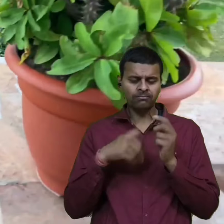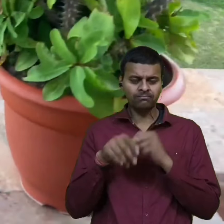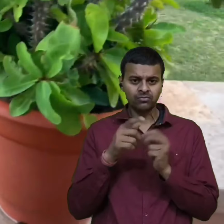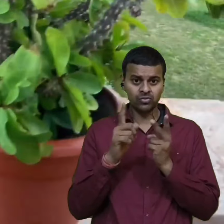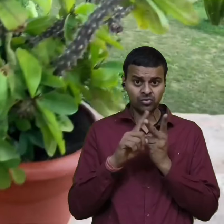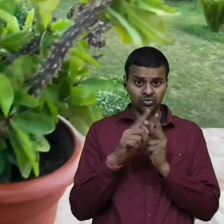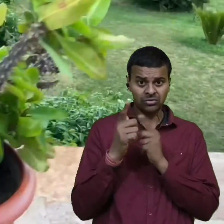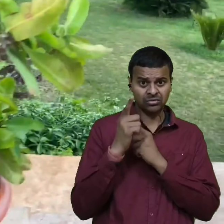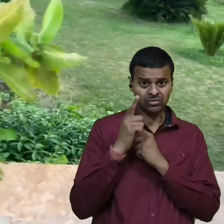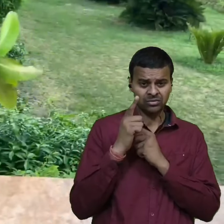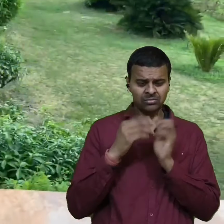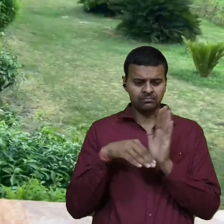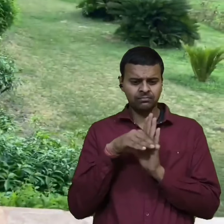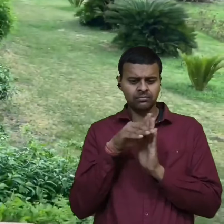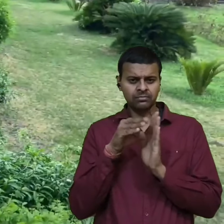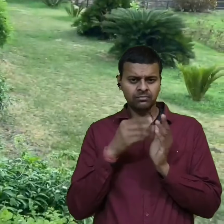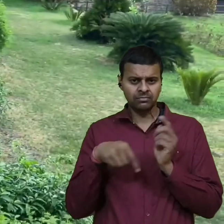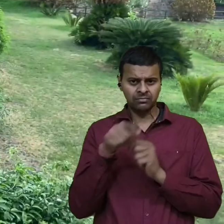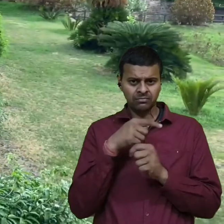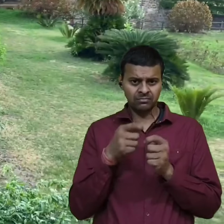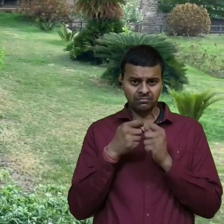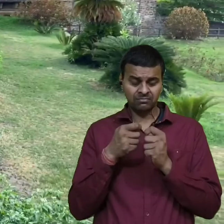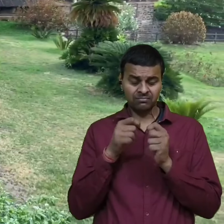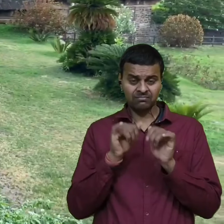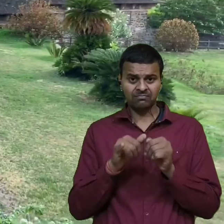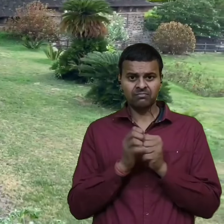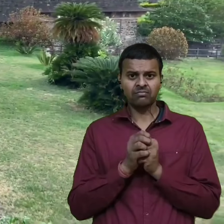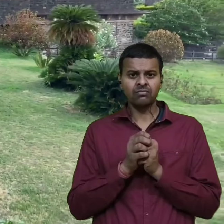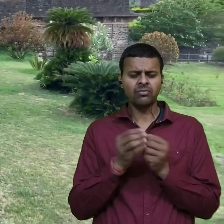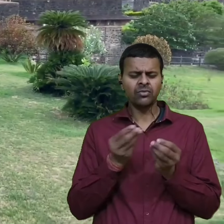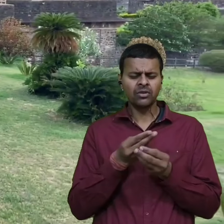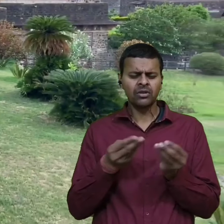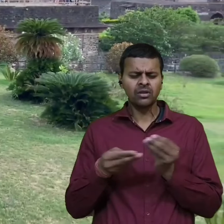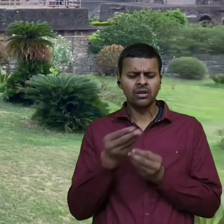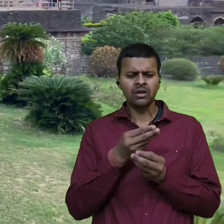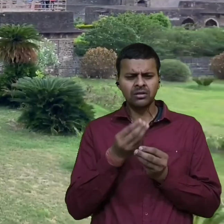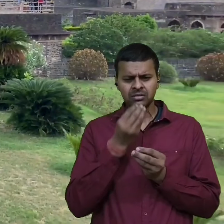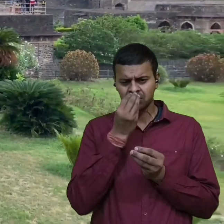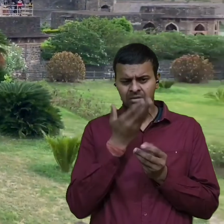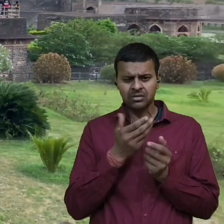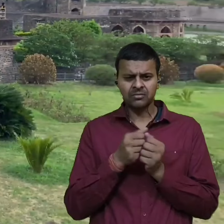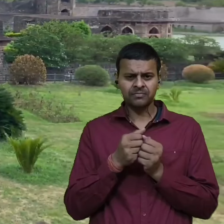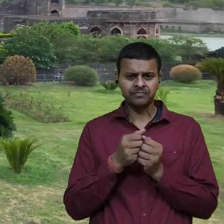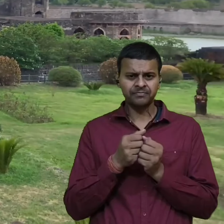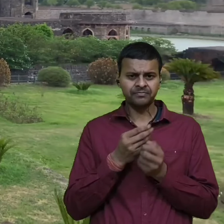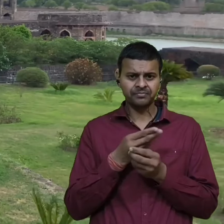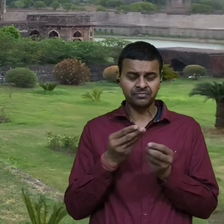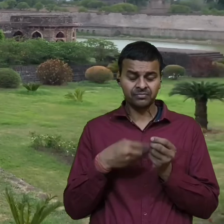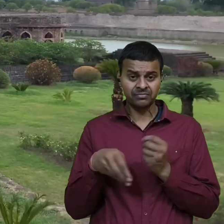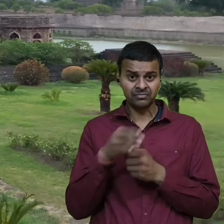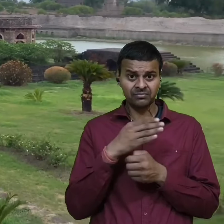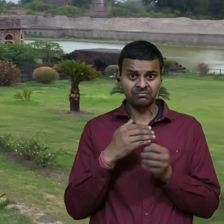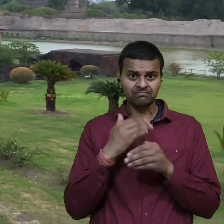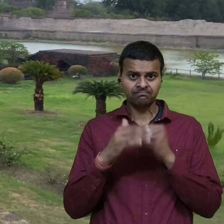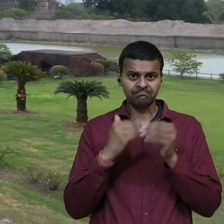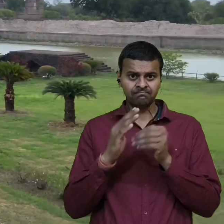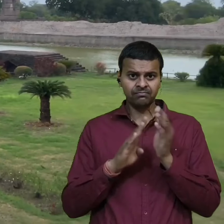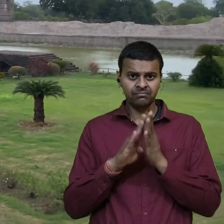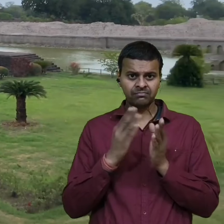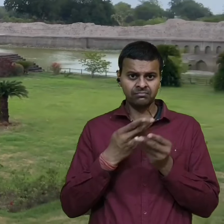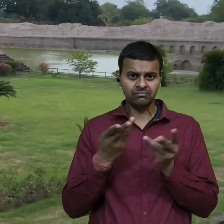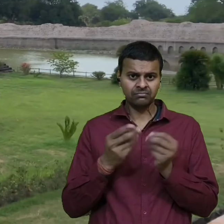two upper floors served as guards' quarters. This can be easily understood as it appears near the entrance